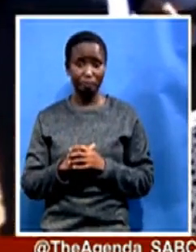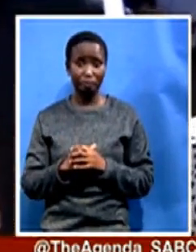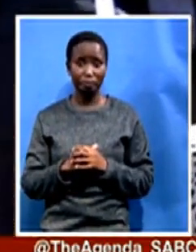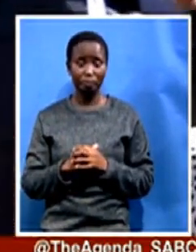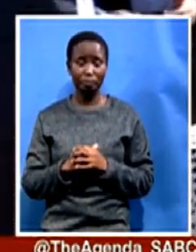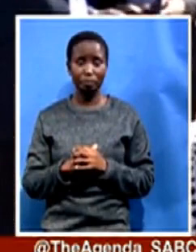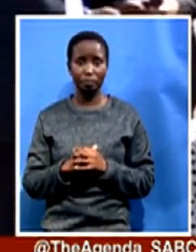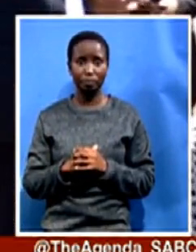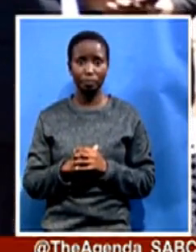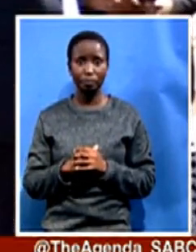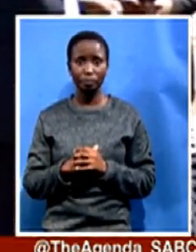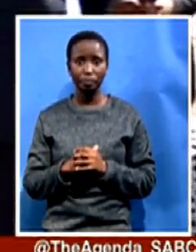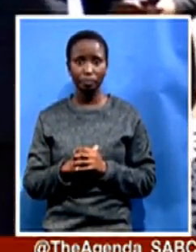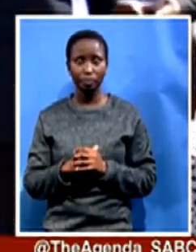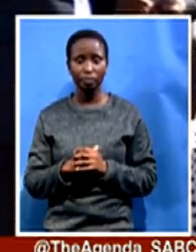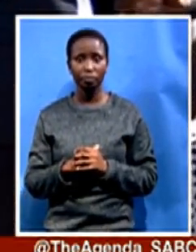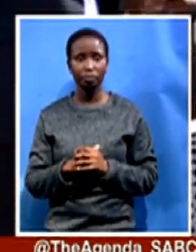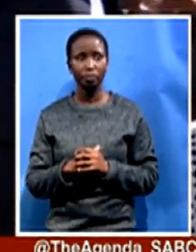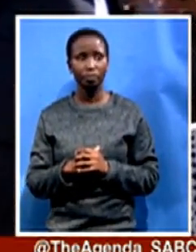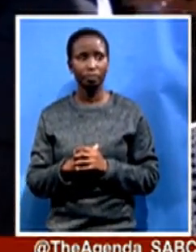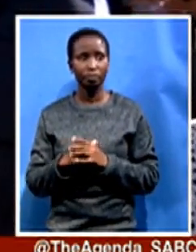We are all very sad